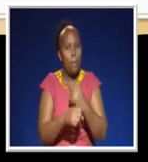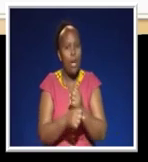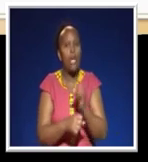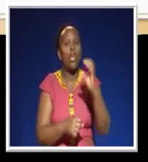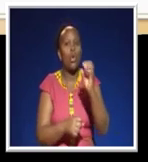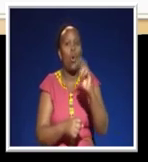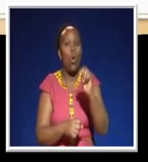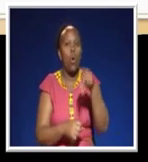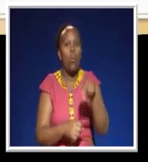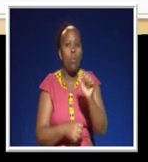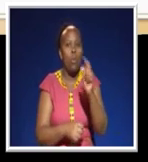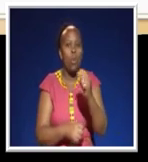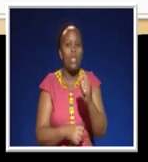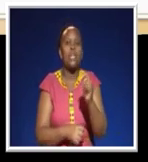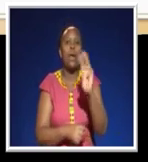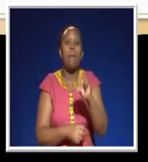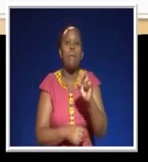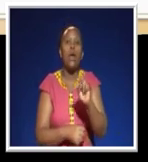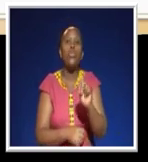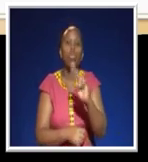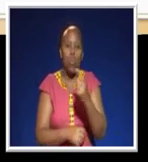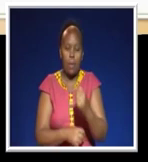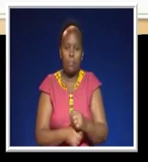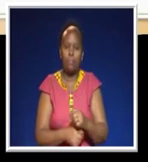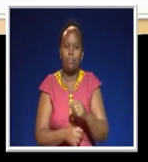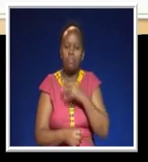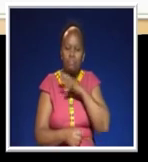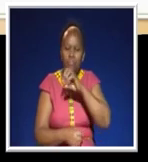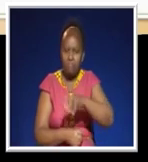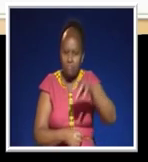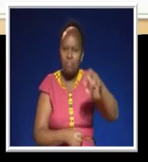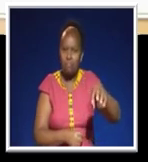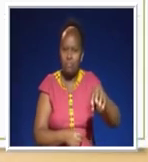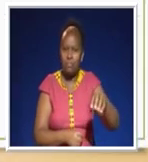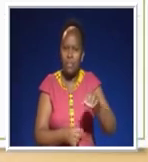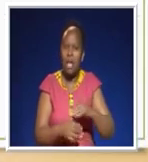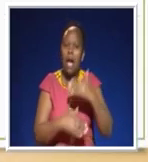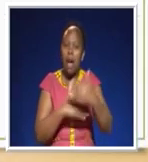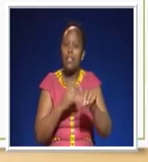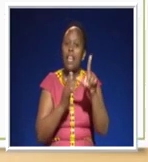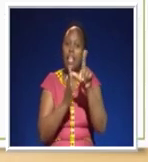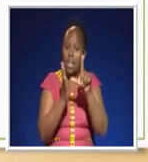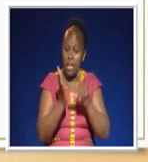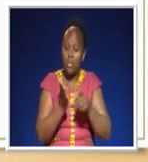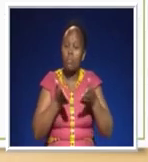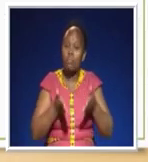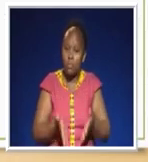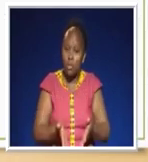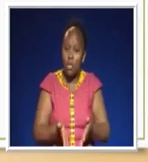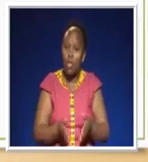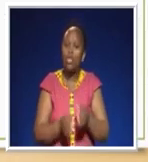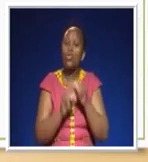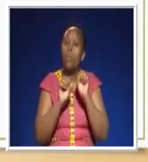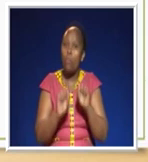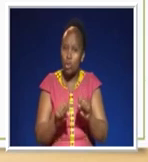compost manure. Then finally, after this lesson, by the end of the lesson, you should be